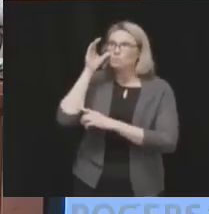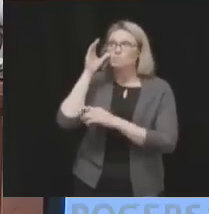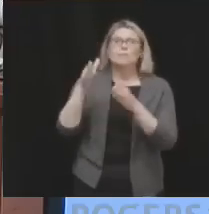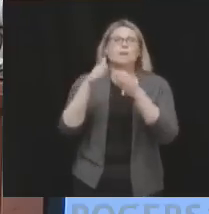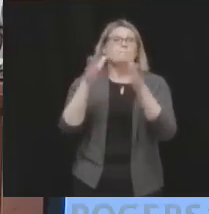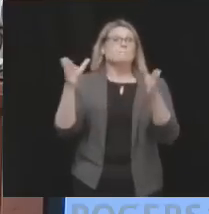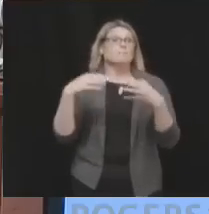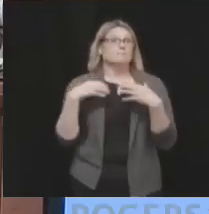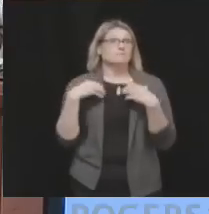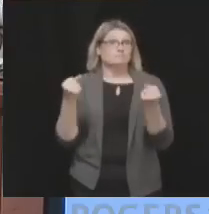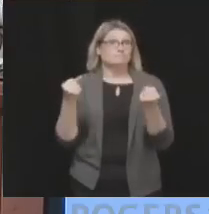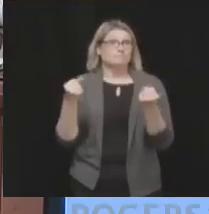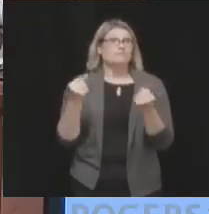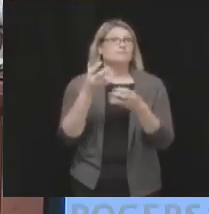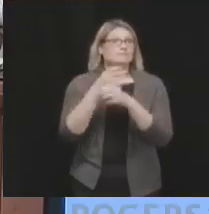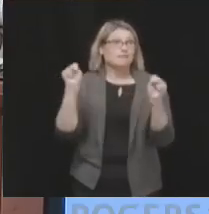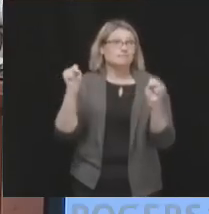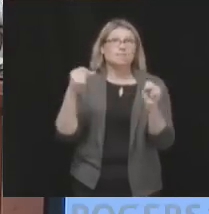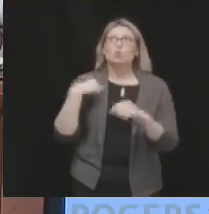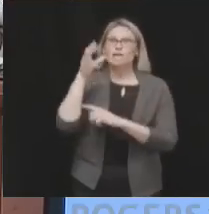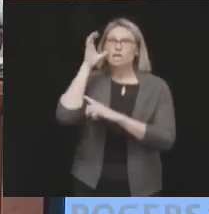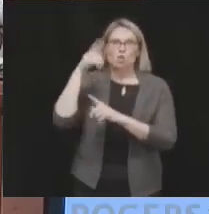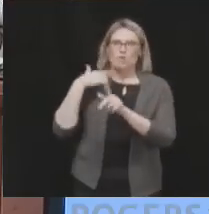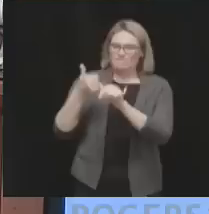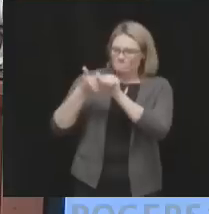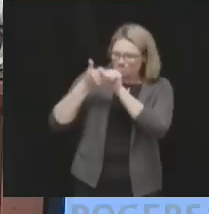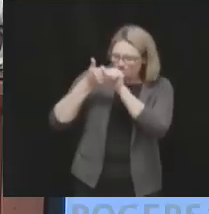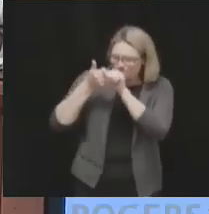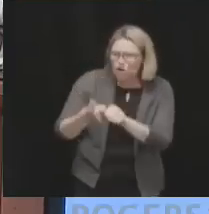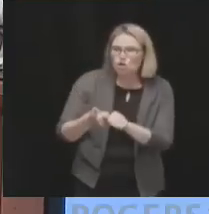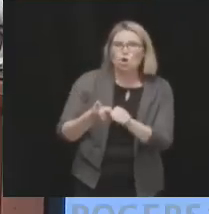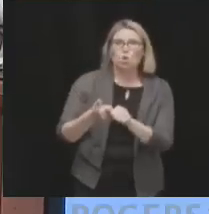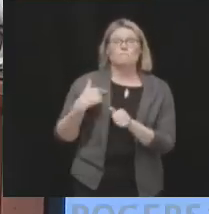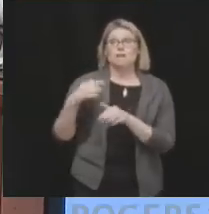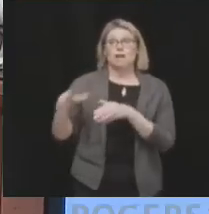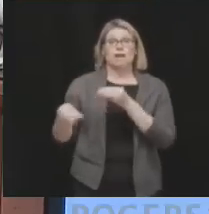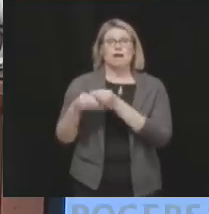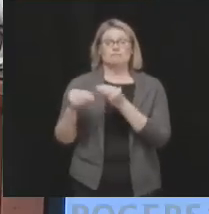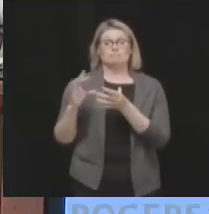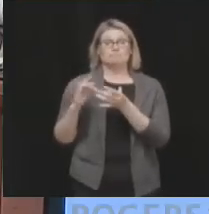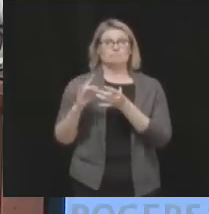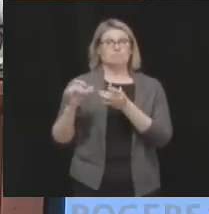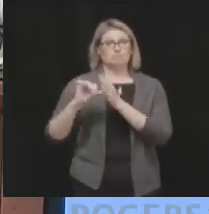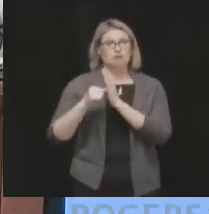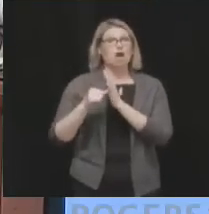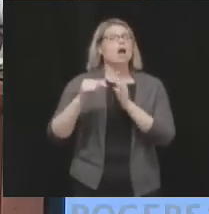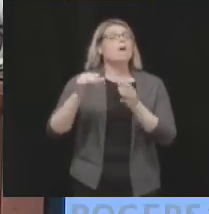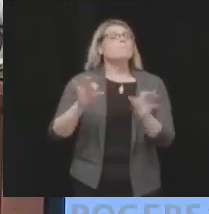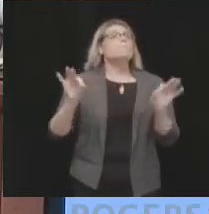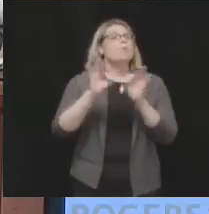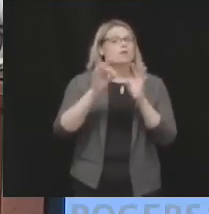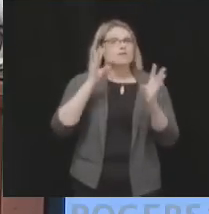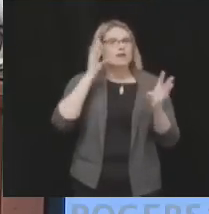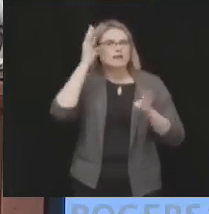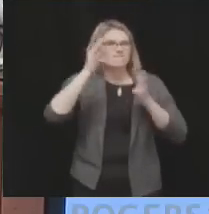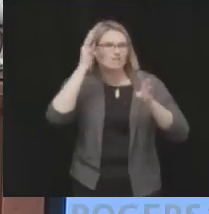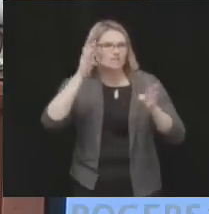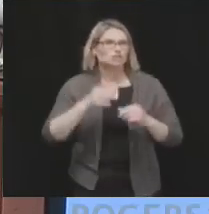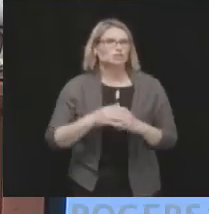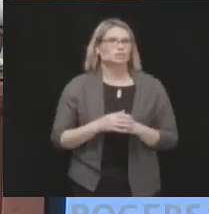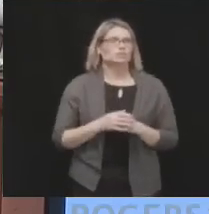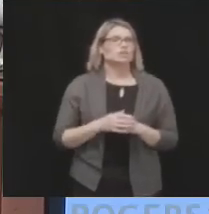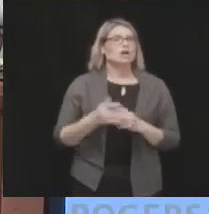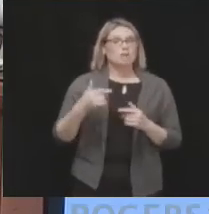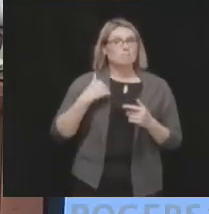we would like to do, we'll certainly be able to do it. So I, again, just want to reiterate that I think with innovation